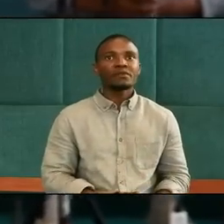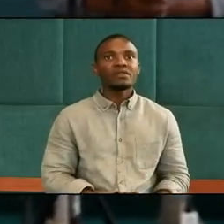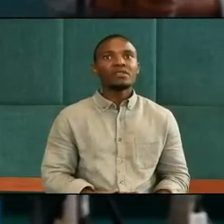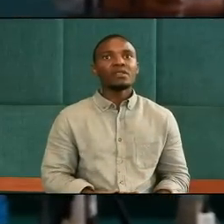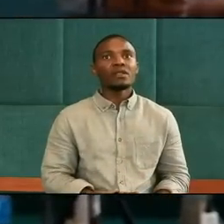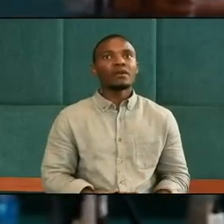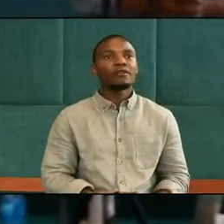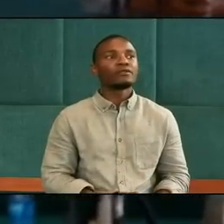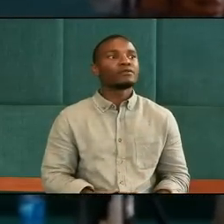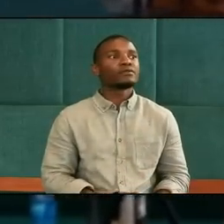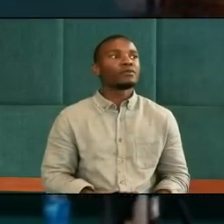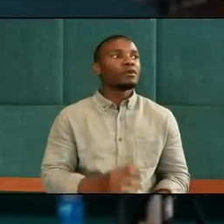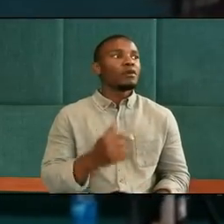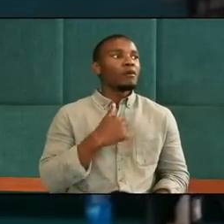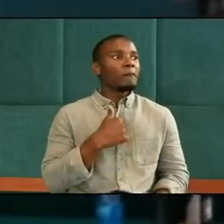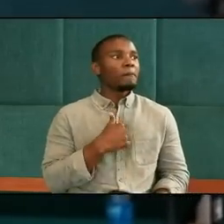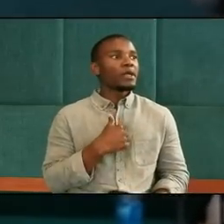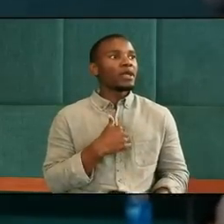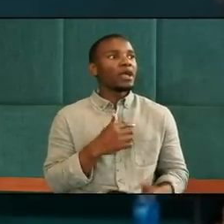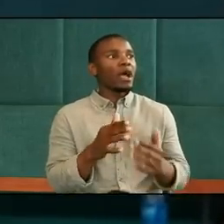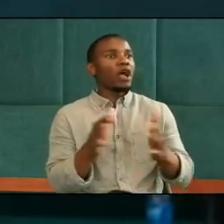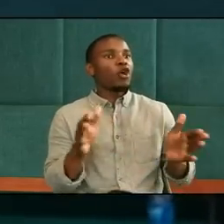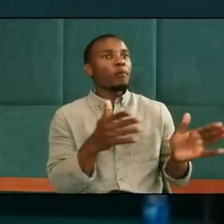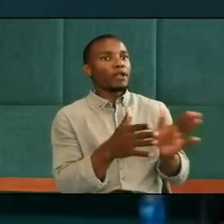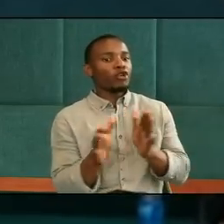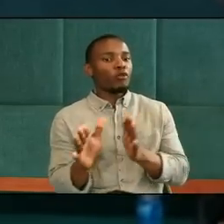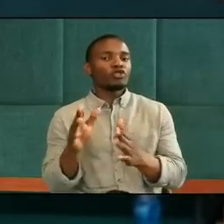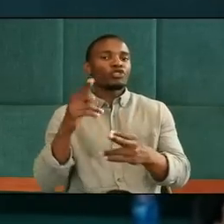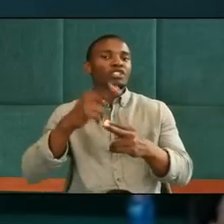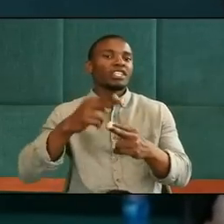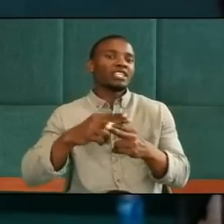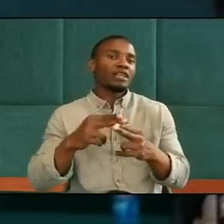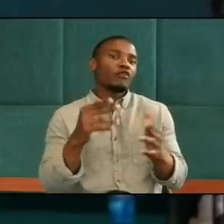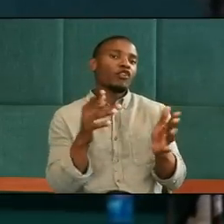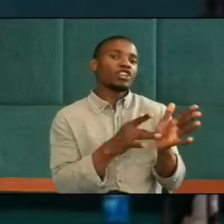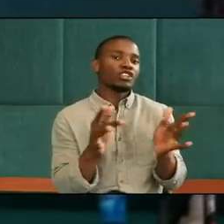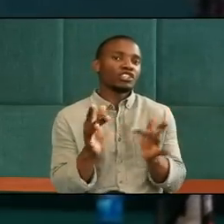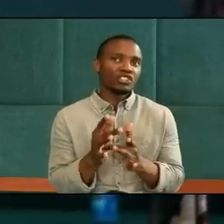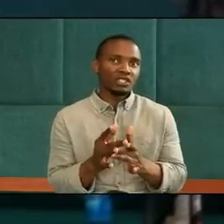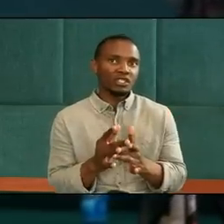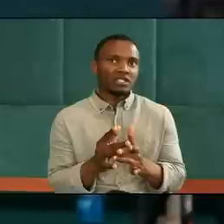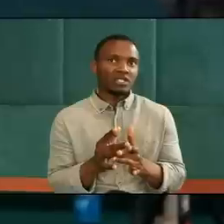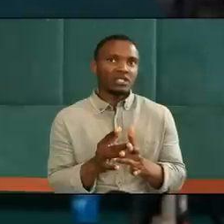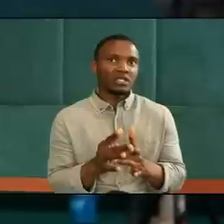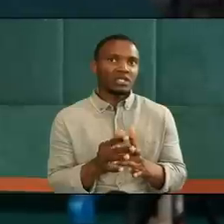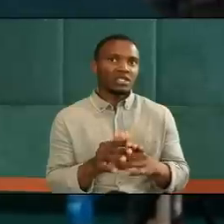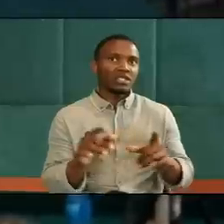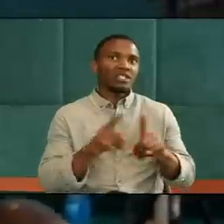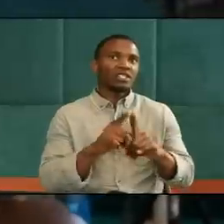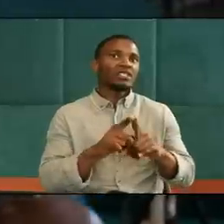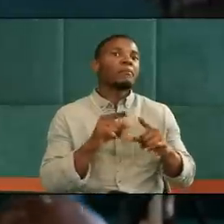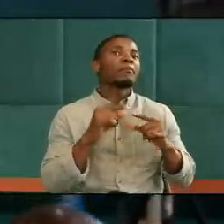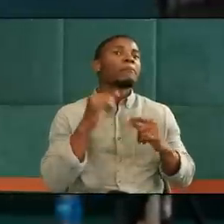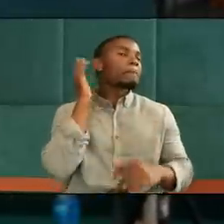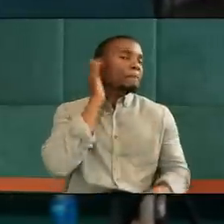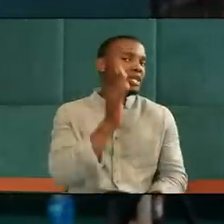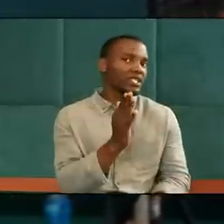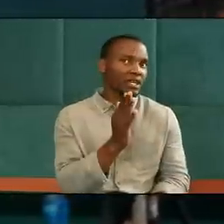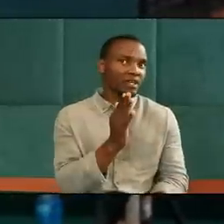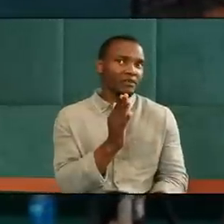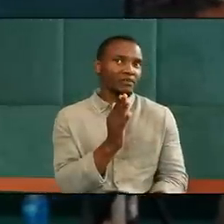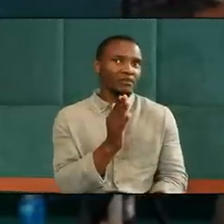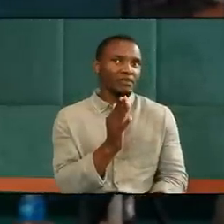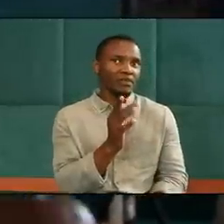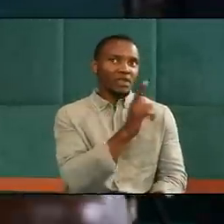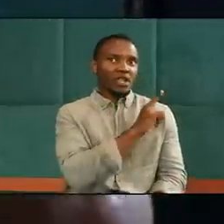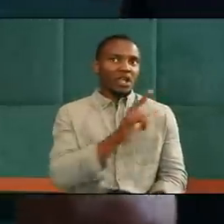I'm going to open this service in the name of Jesus. Call me Peter. Because Lord,